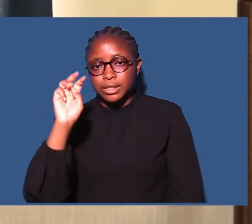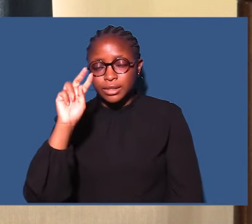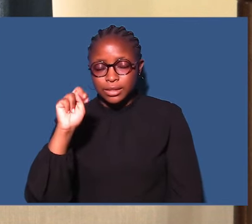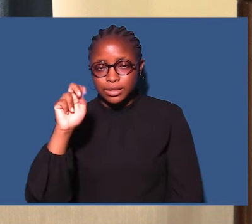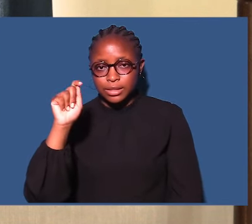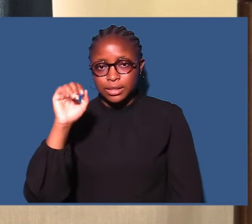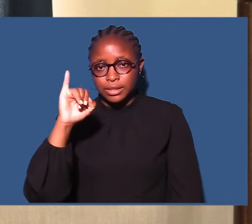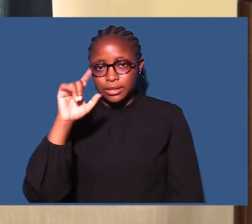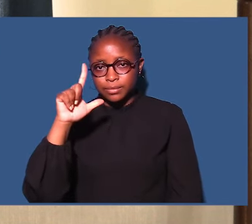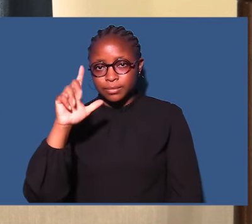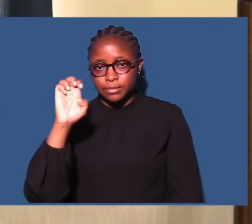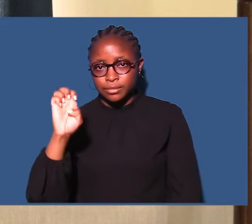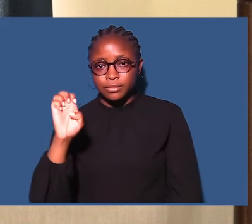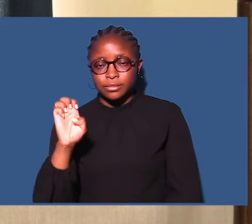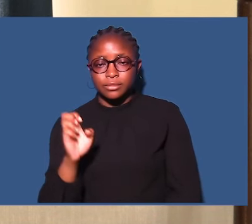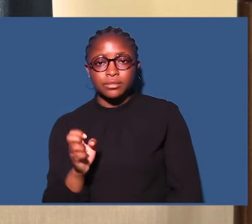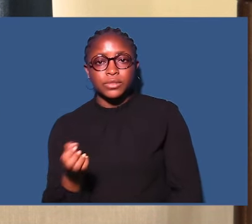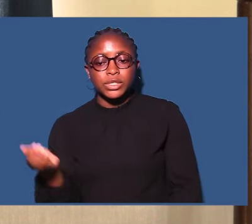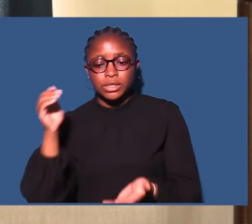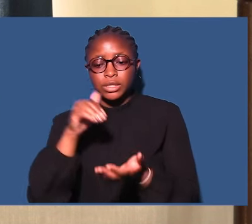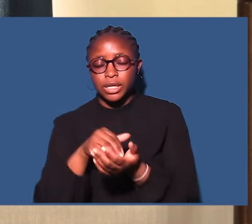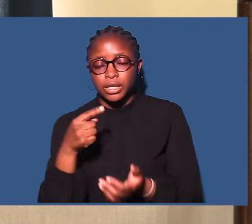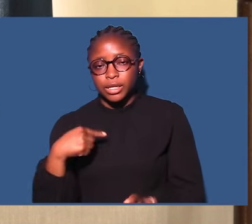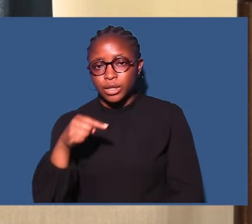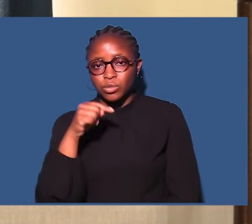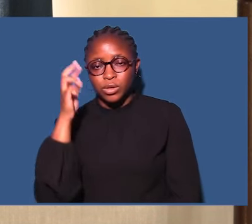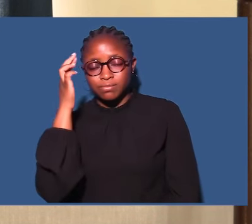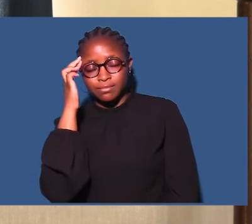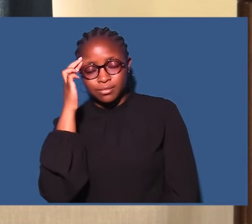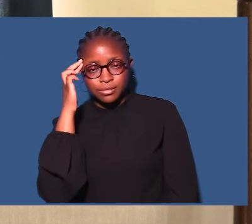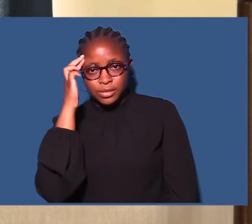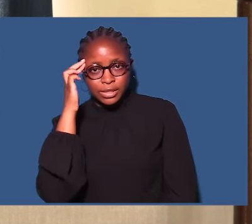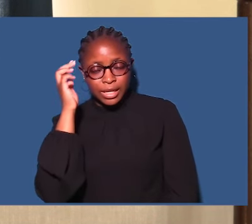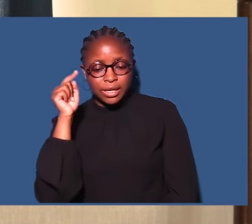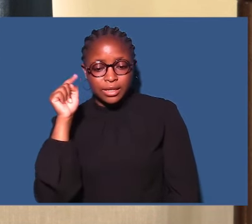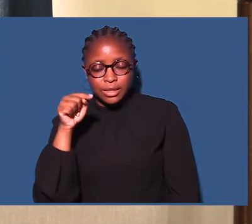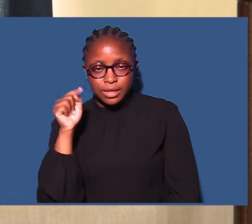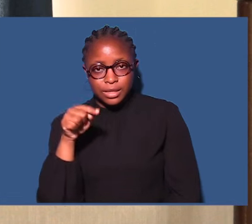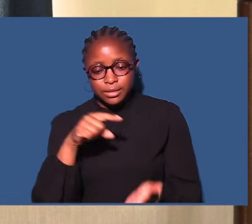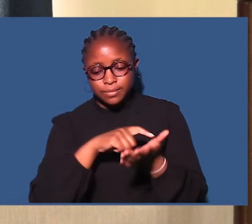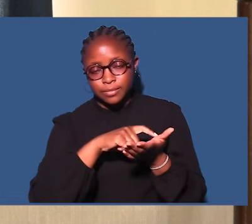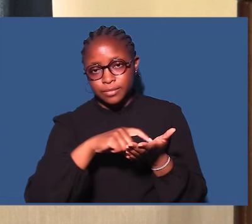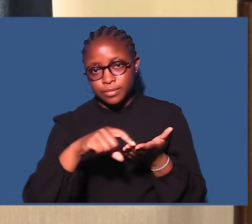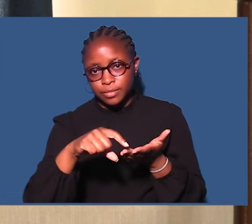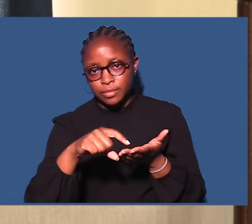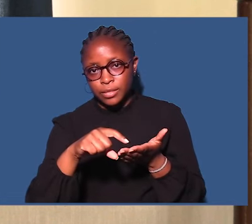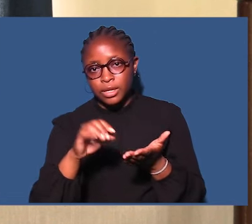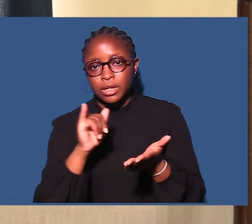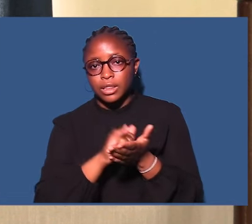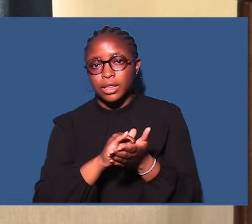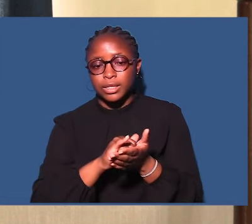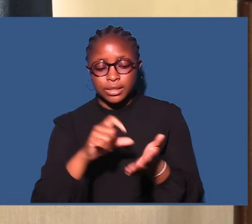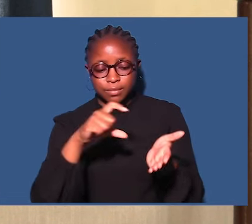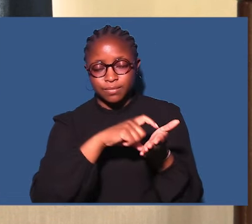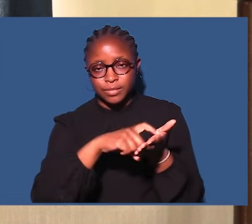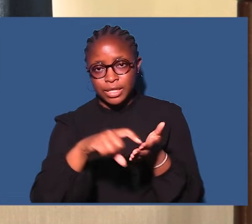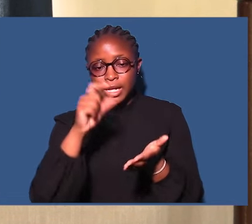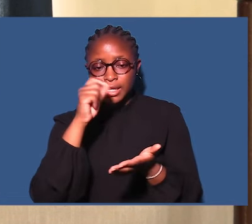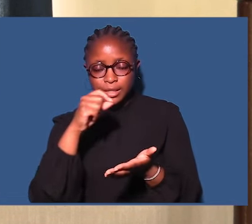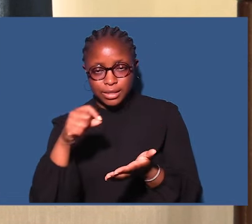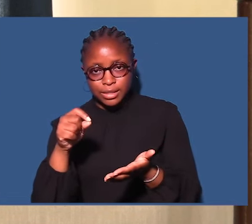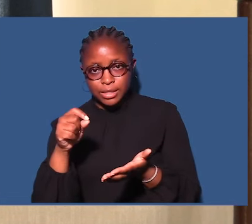Again, we can reflect this passage, that the passage is written